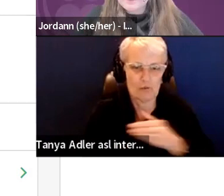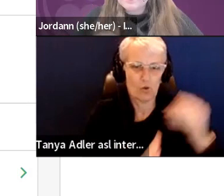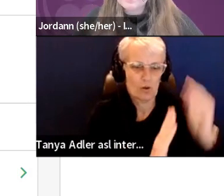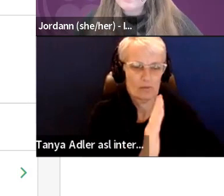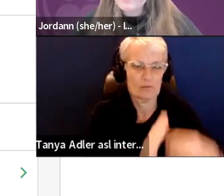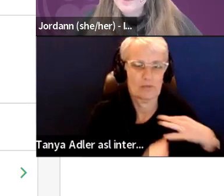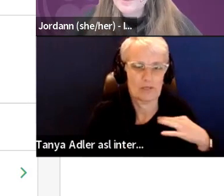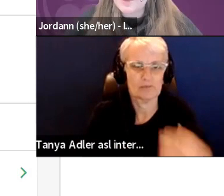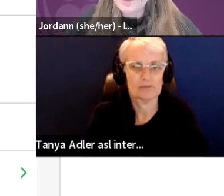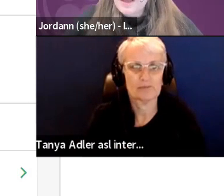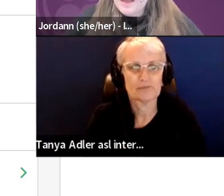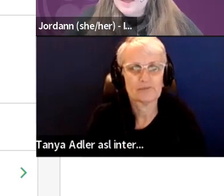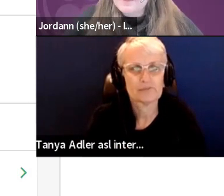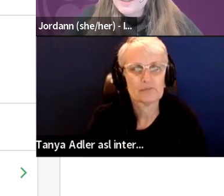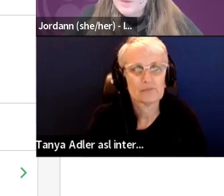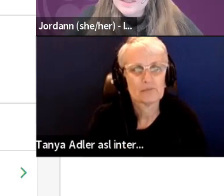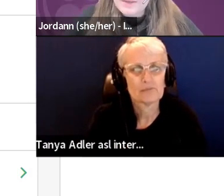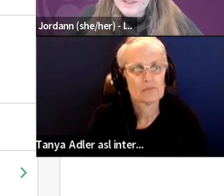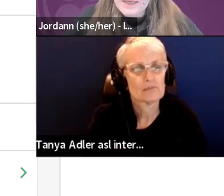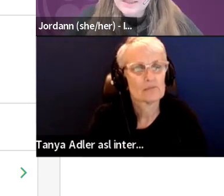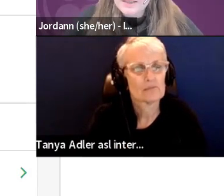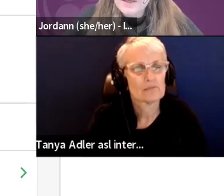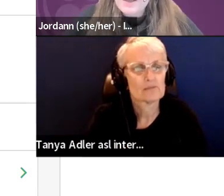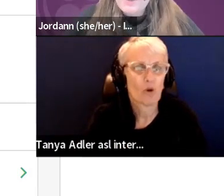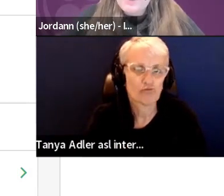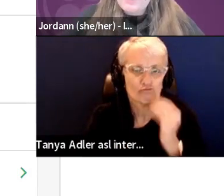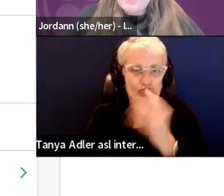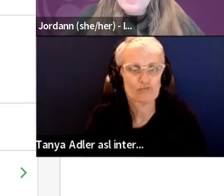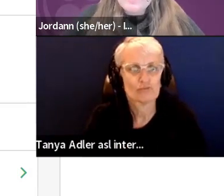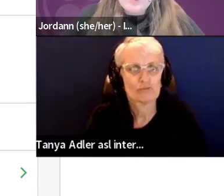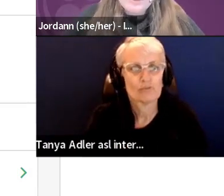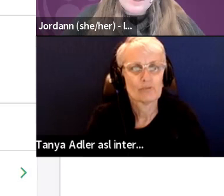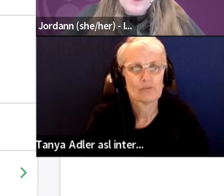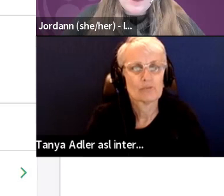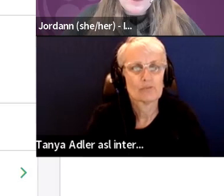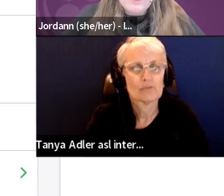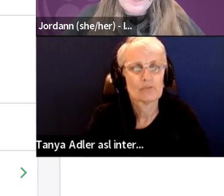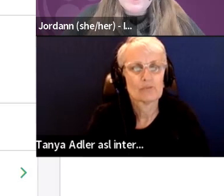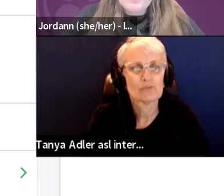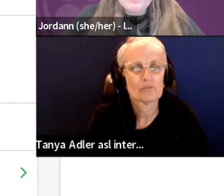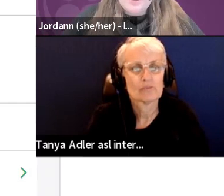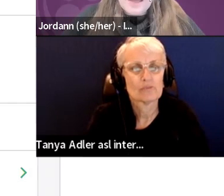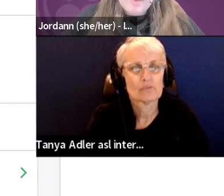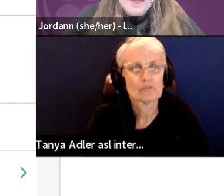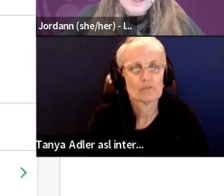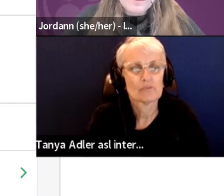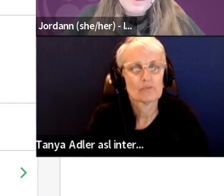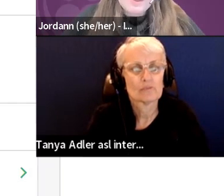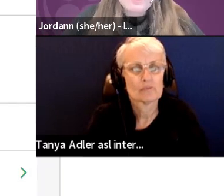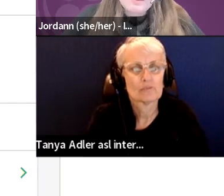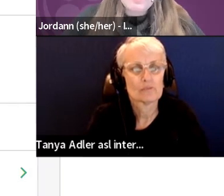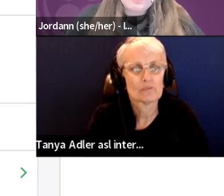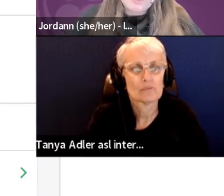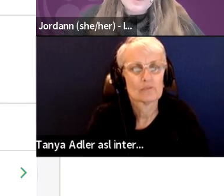applying. So just wanted to mention that. It is important to note, though, that all applications